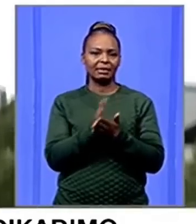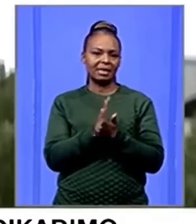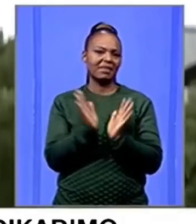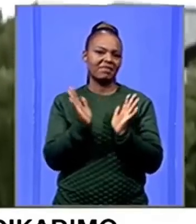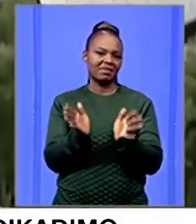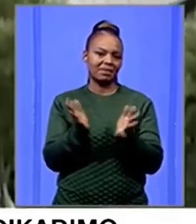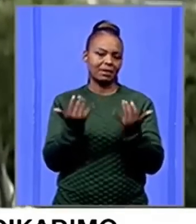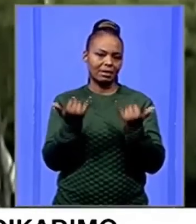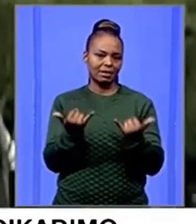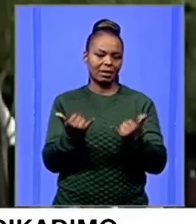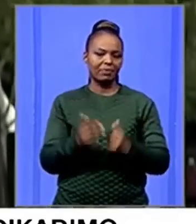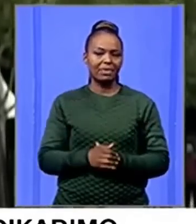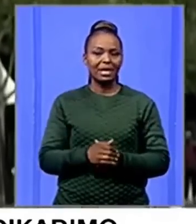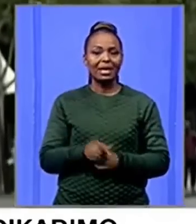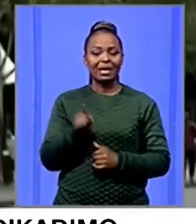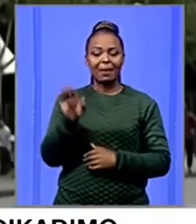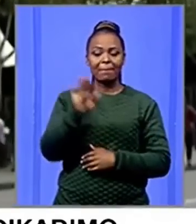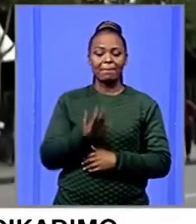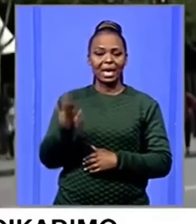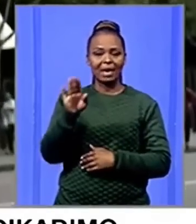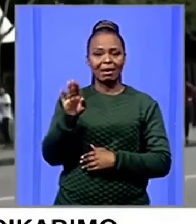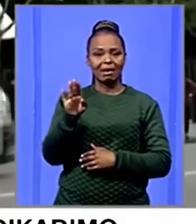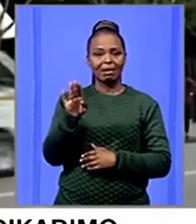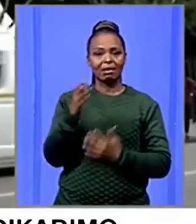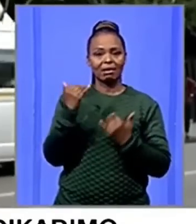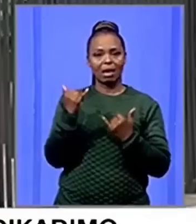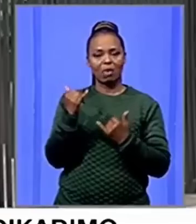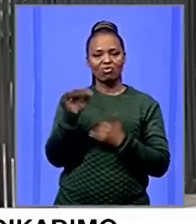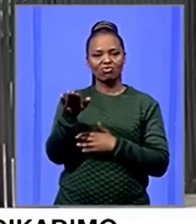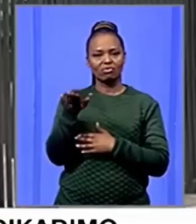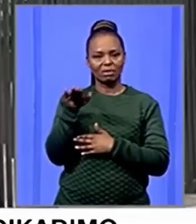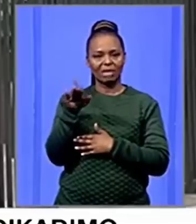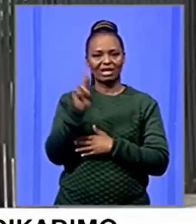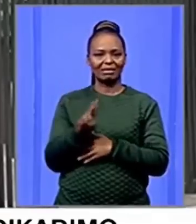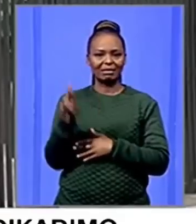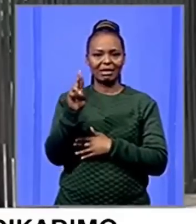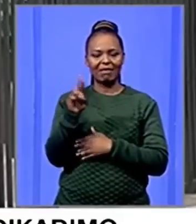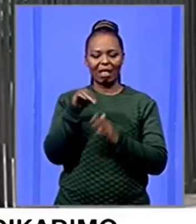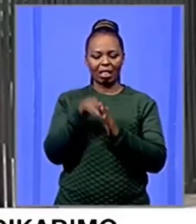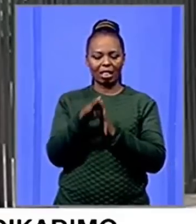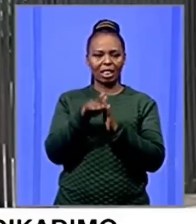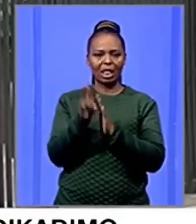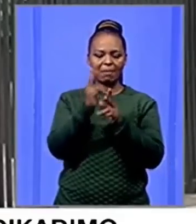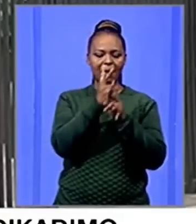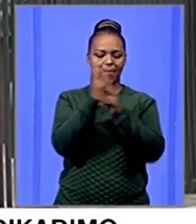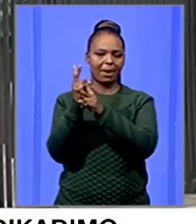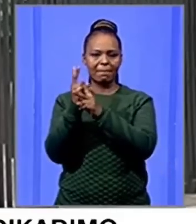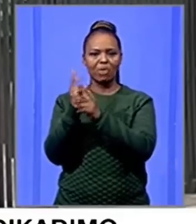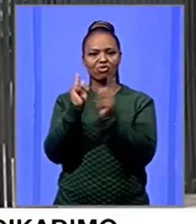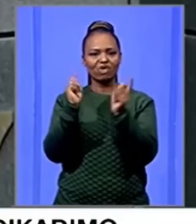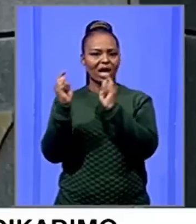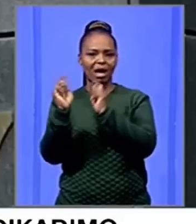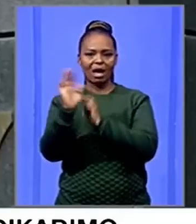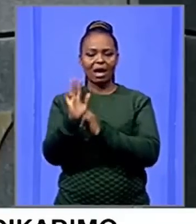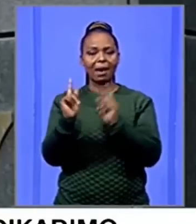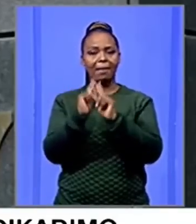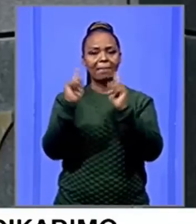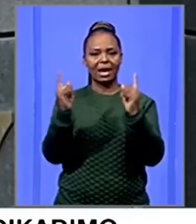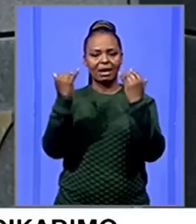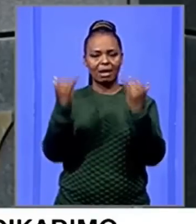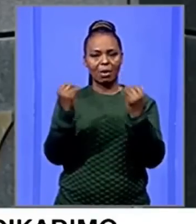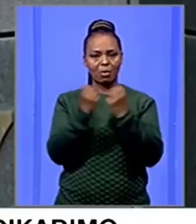tlhotlheletso mo tshwetsong ya banka ya reserve ya go se fetole selo sa dikadimo. Fela seno se ka se kitla se fetola maemo a kwa godimo a